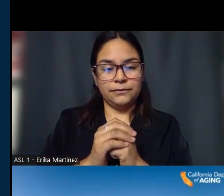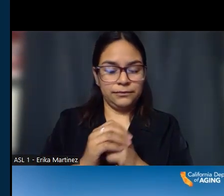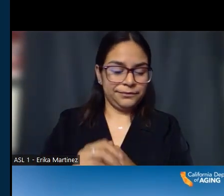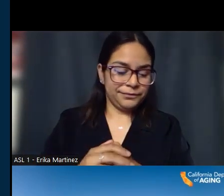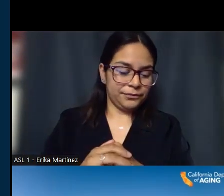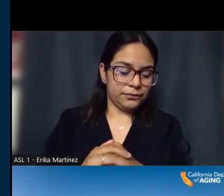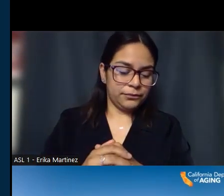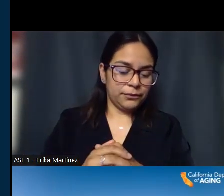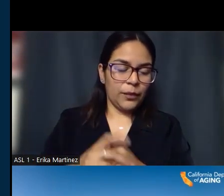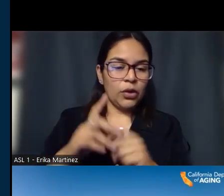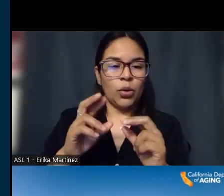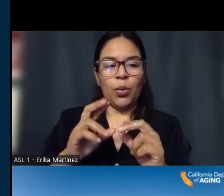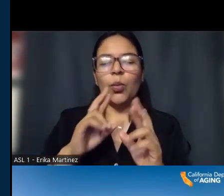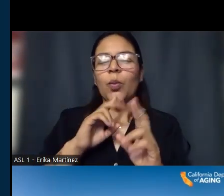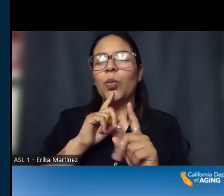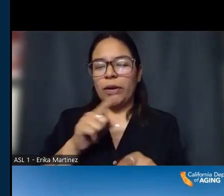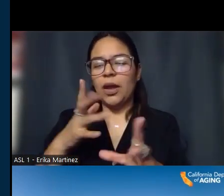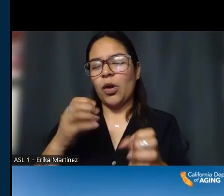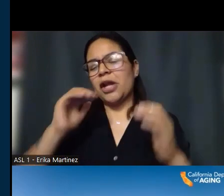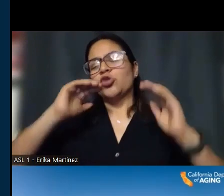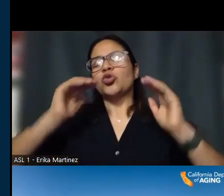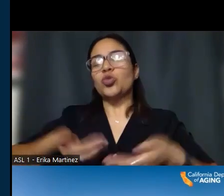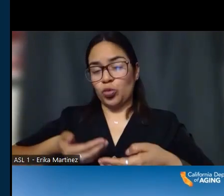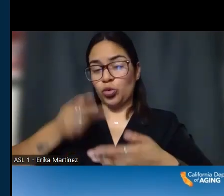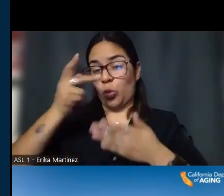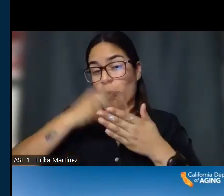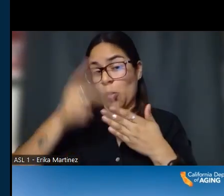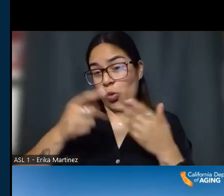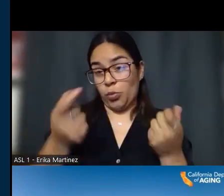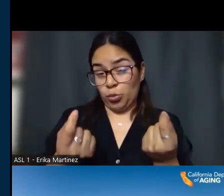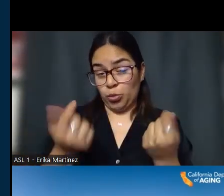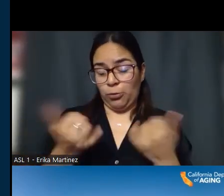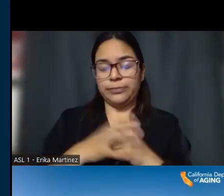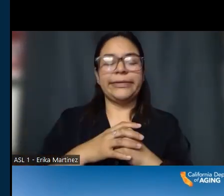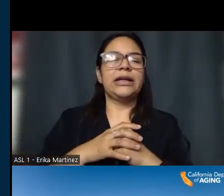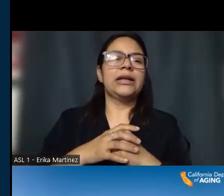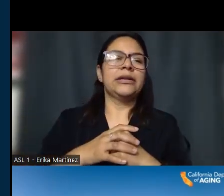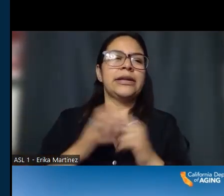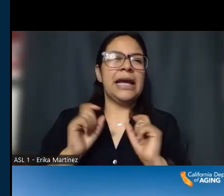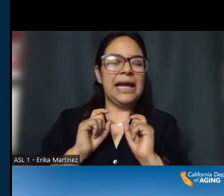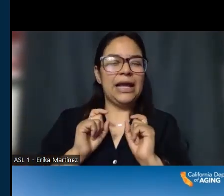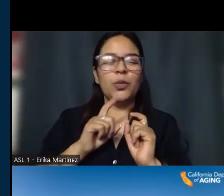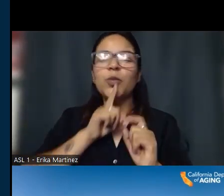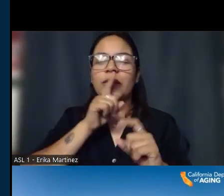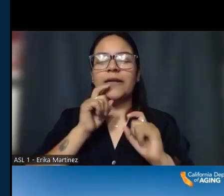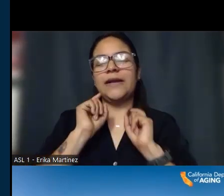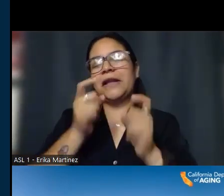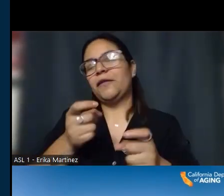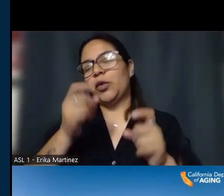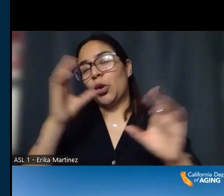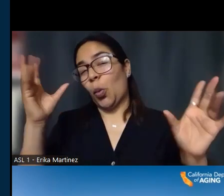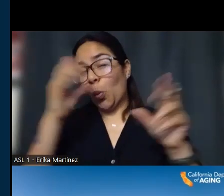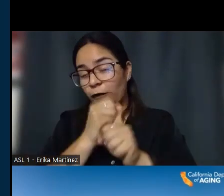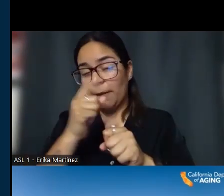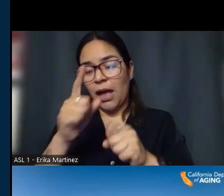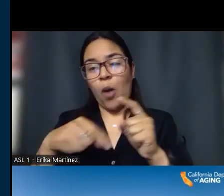So I'm just going to give an introduction to the program and give an oversight of what's happened over the course of the last year.